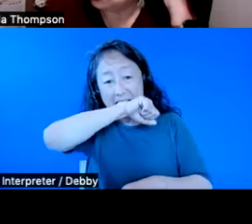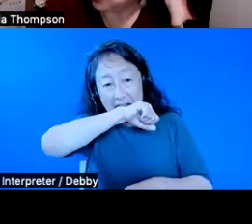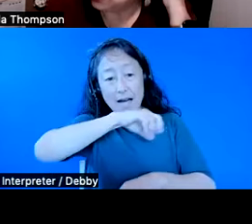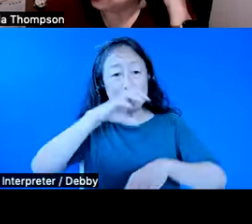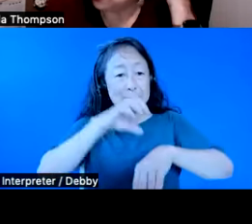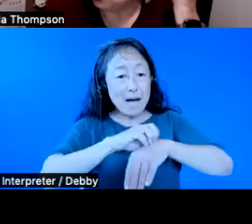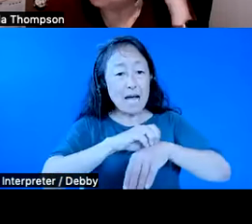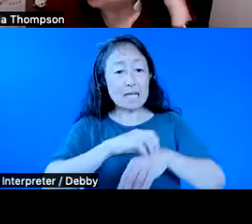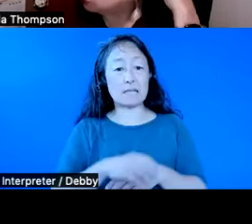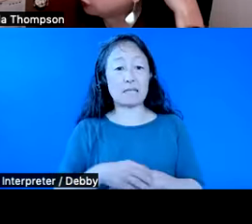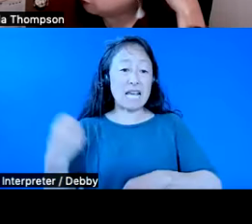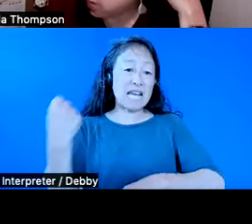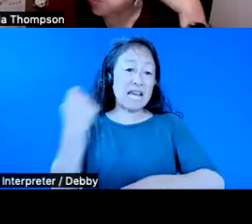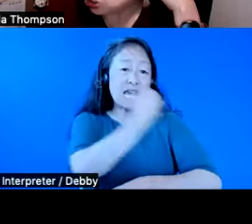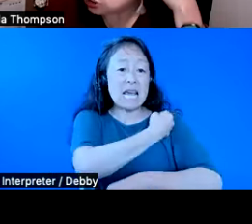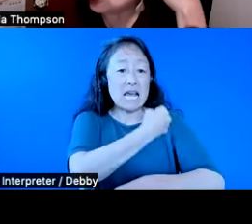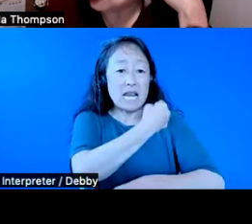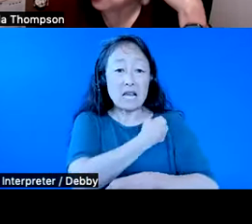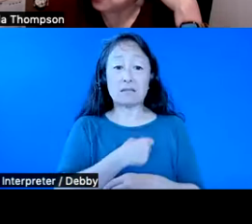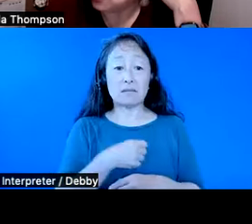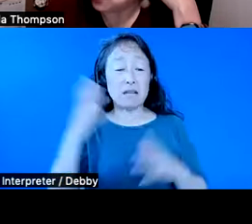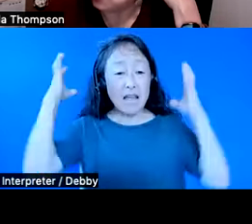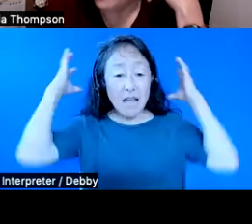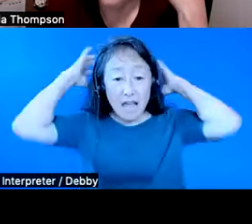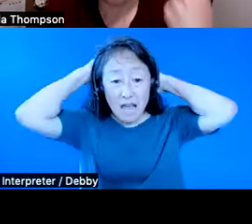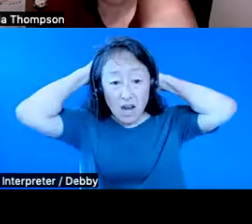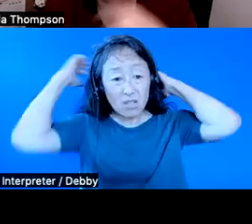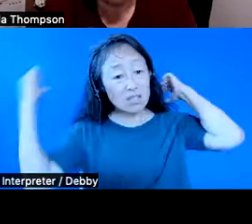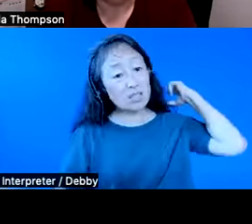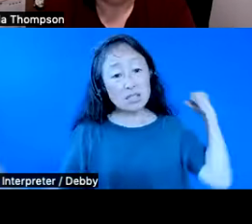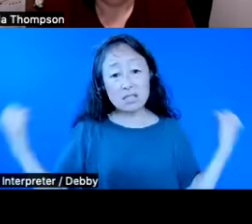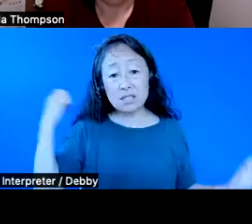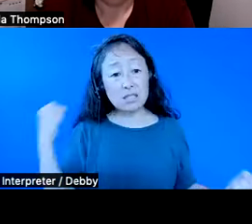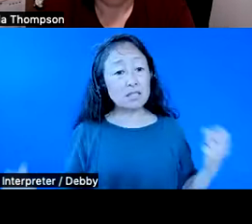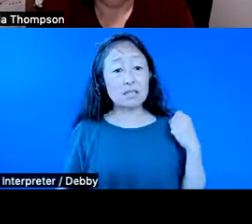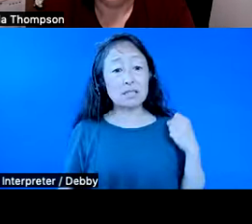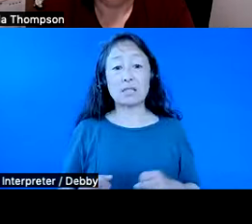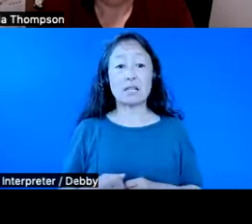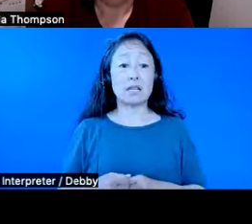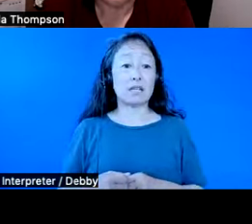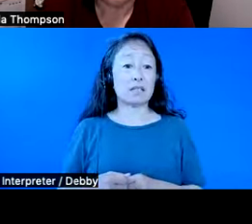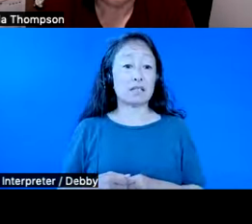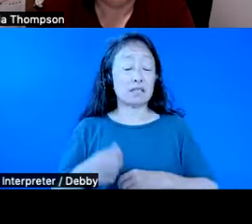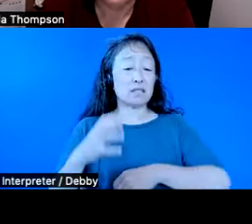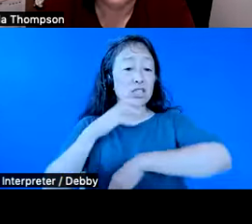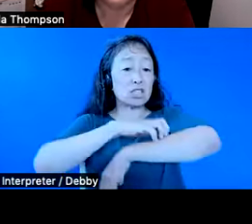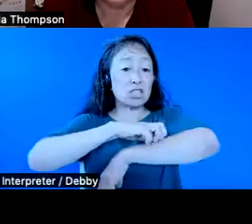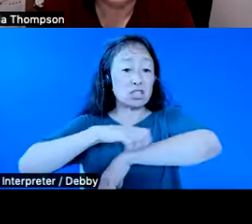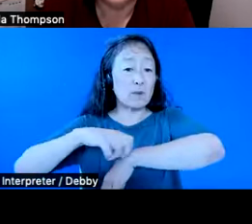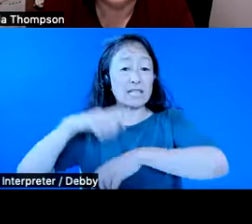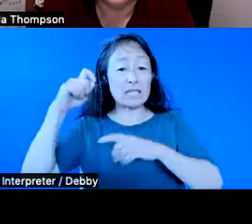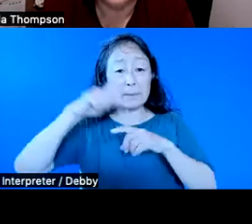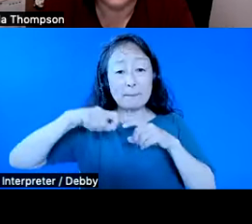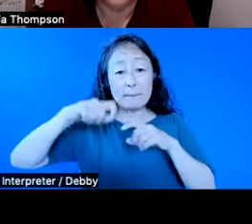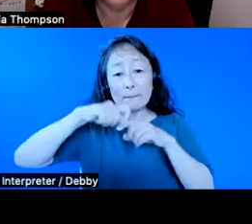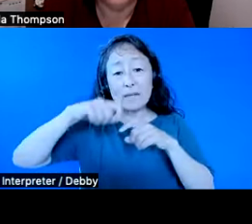pulling strands of hair, but they could have patches that are missing. Also, scratching and picking at sores